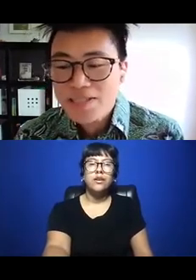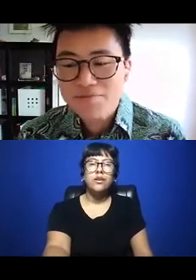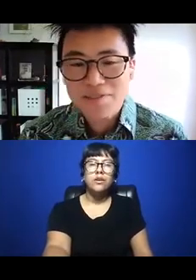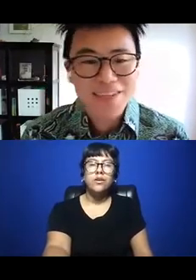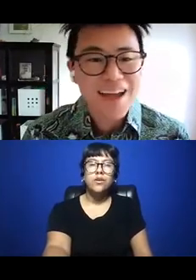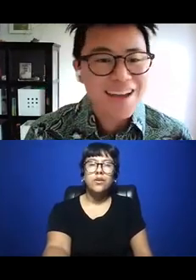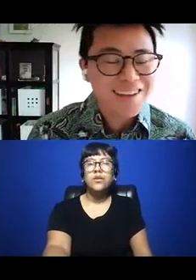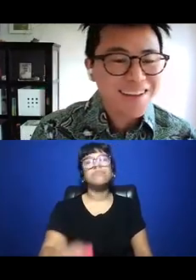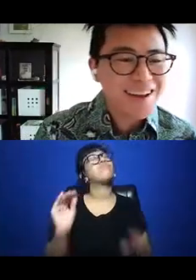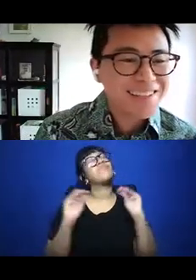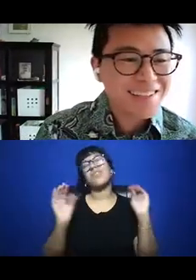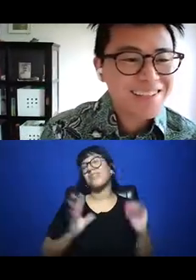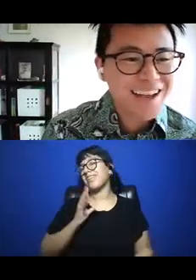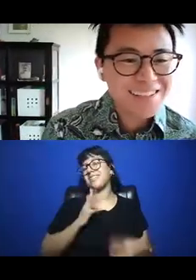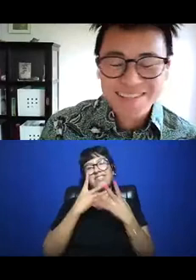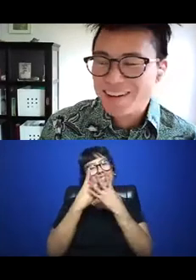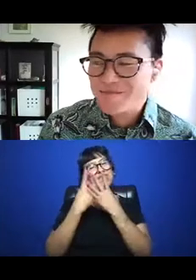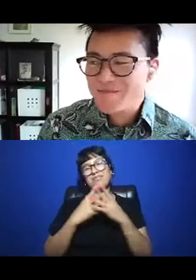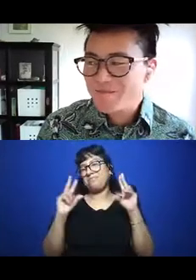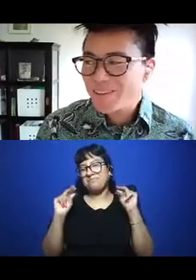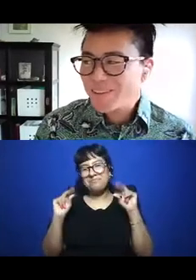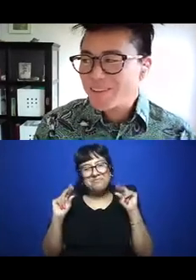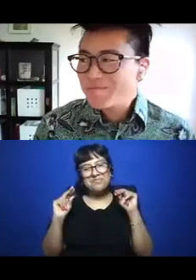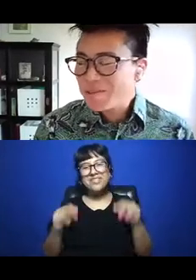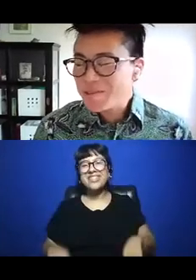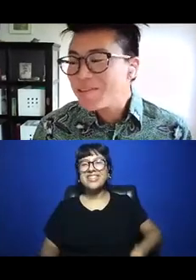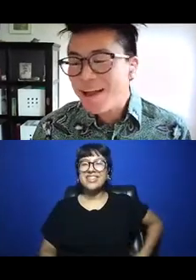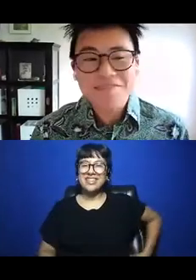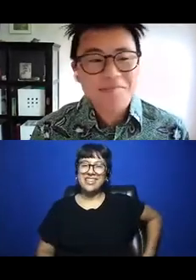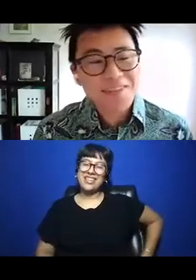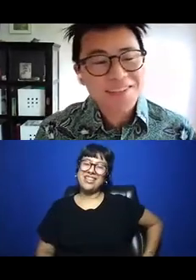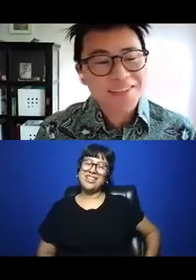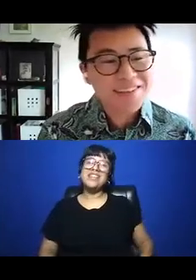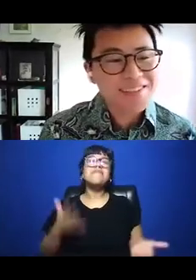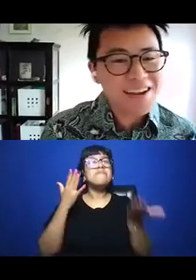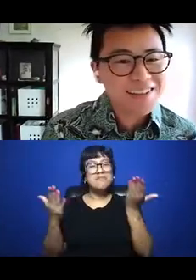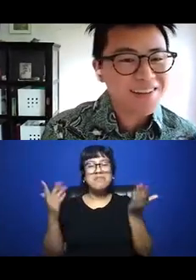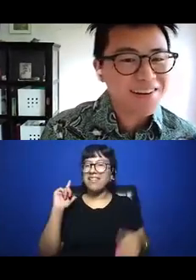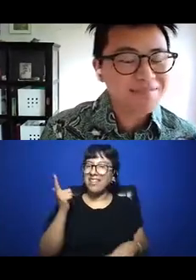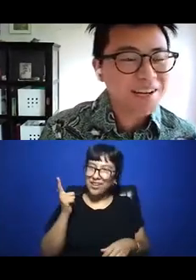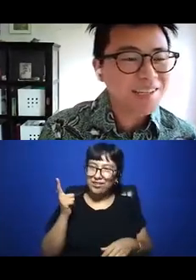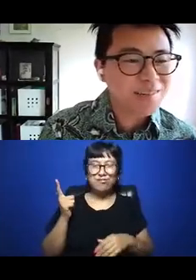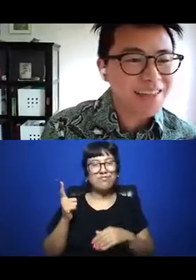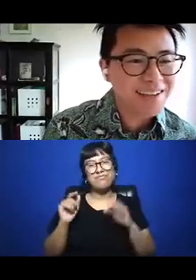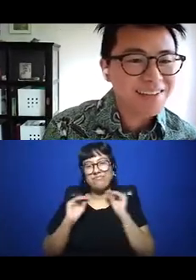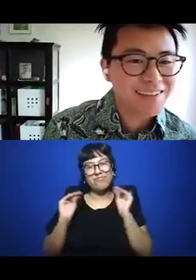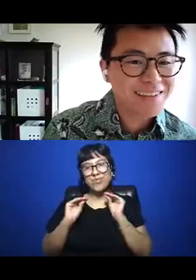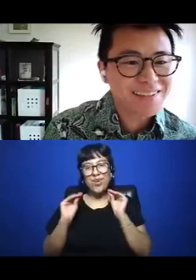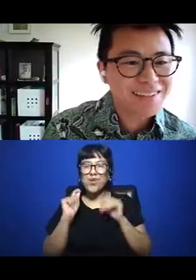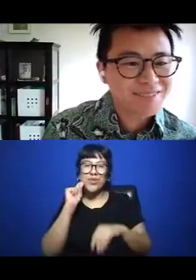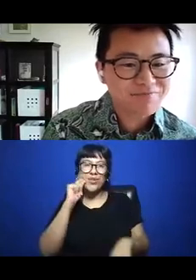No fancy filter. Yeah, not as it has. Maybe they'll have them eventually. It's not. There aren't as many cute